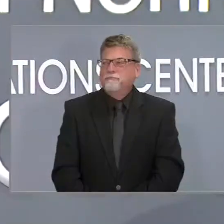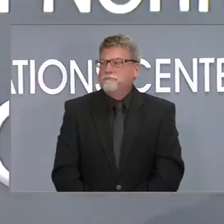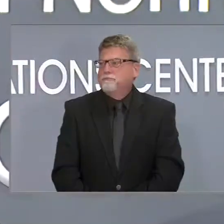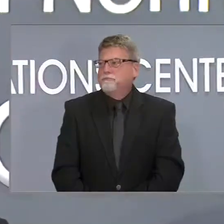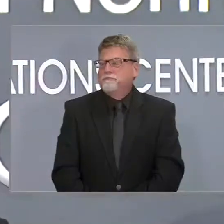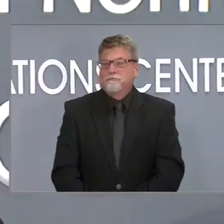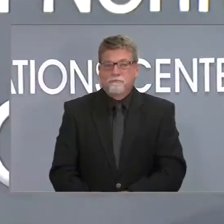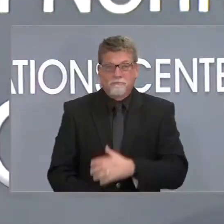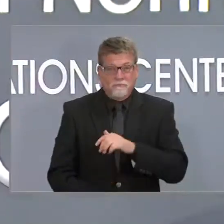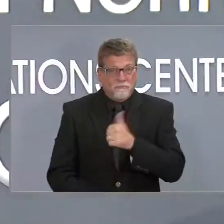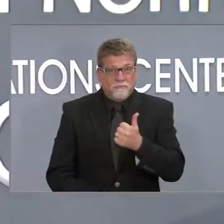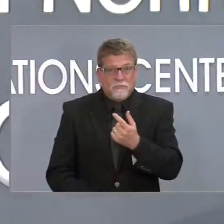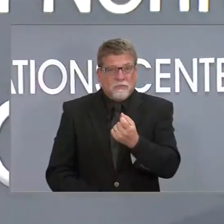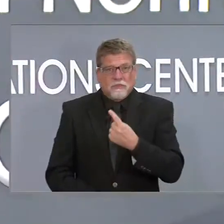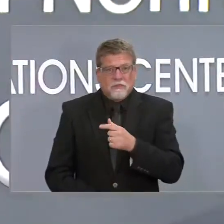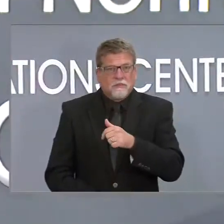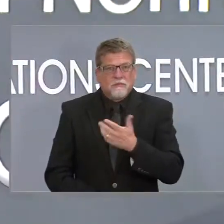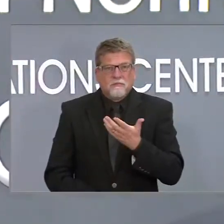Next question.